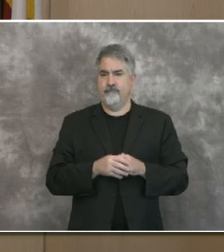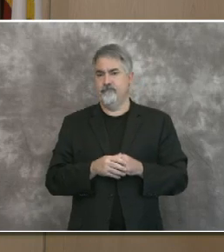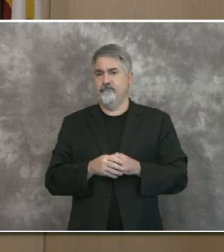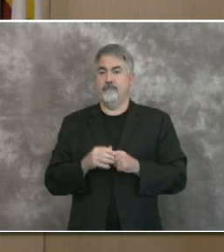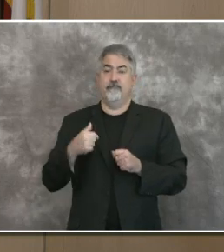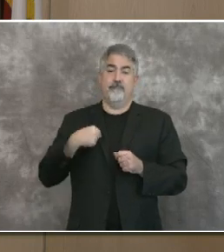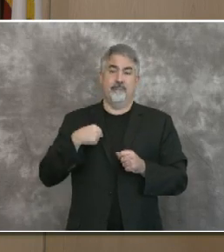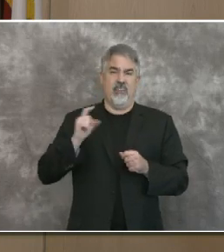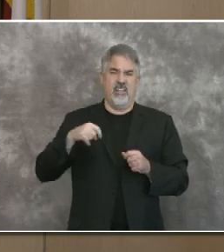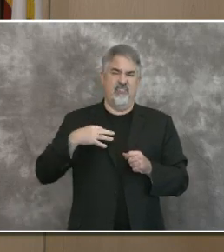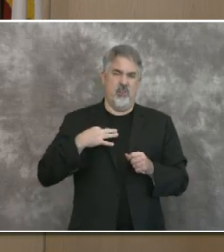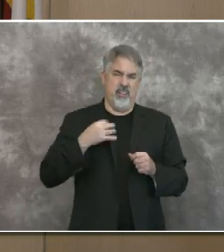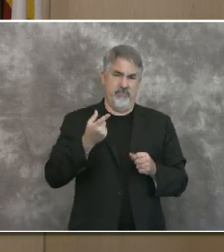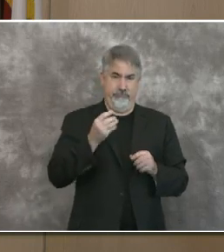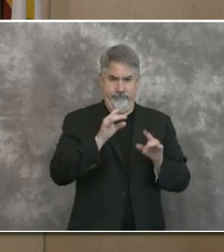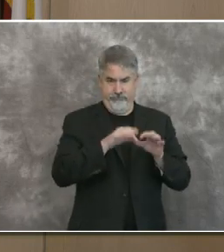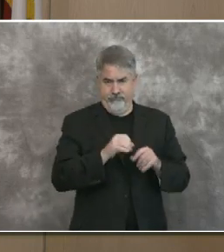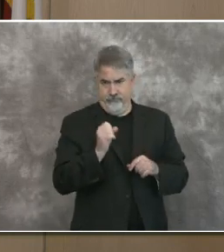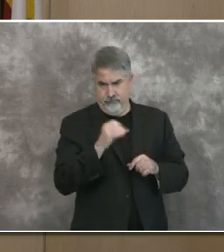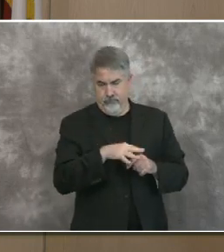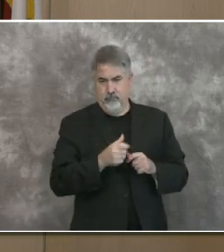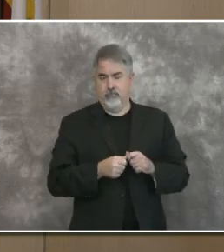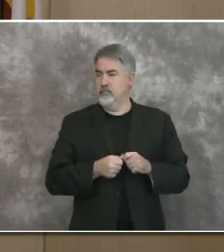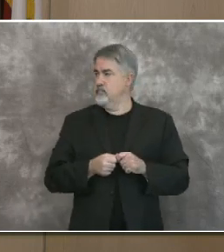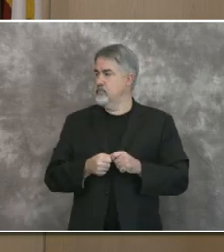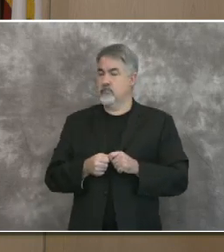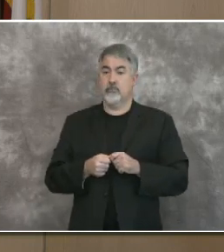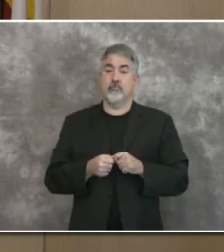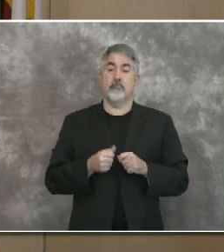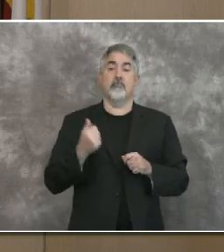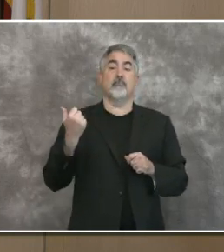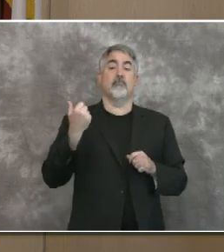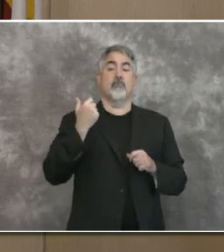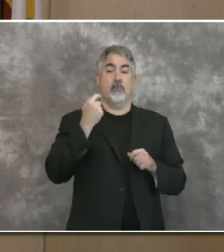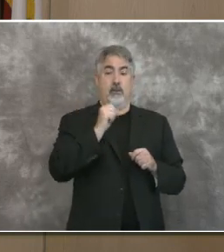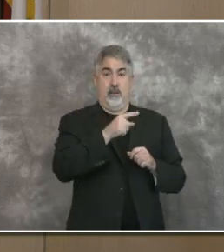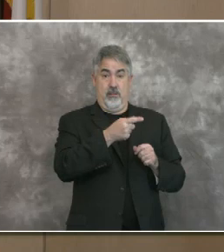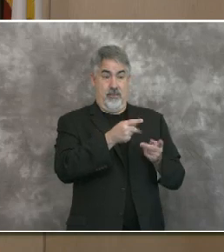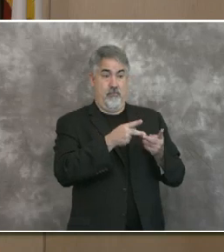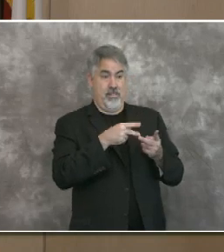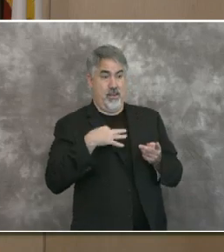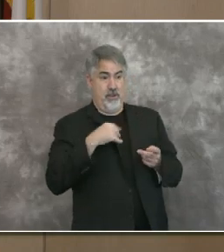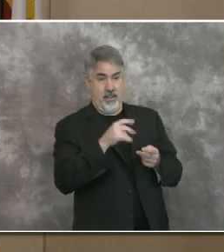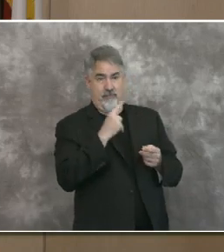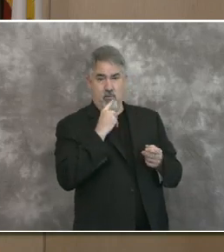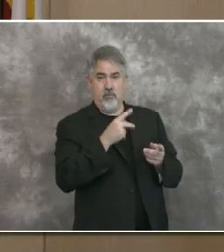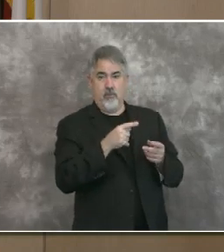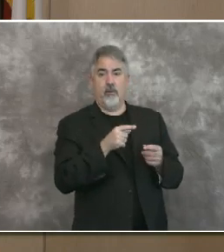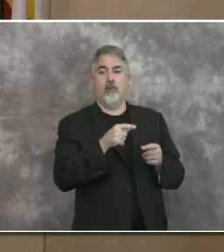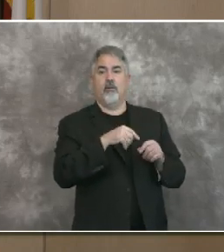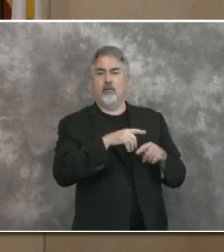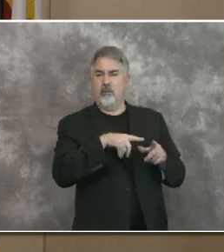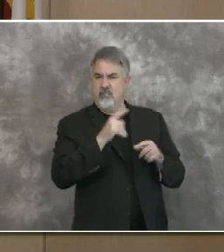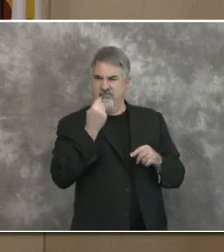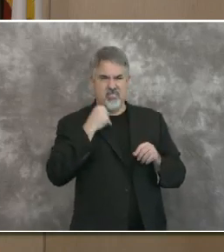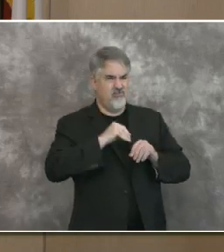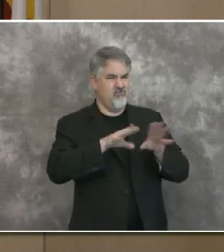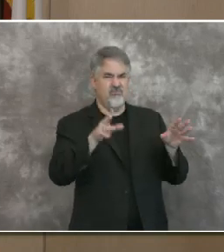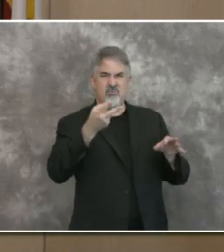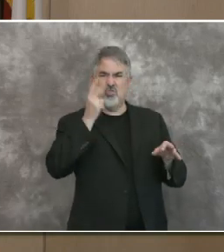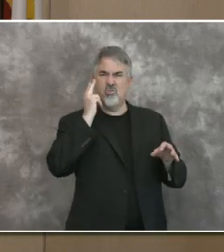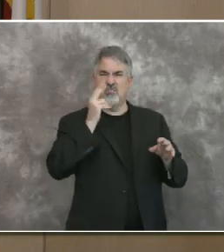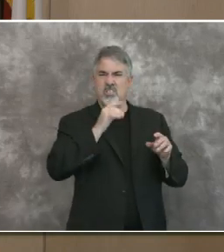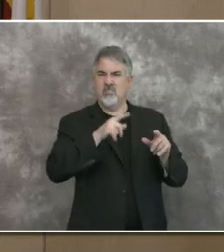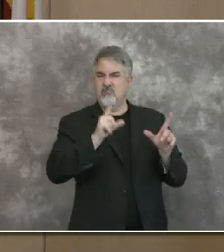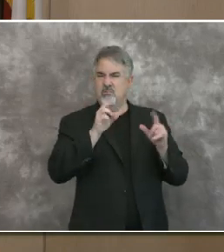apply for the position of a contact tracer was placed a couple of weeks ago. It closed. We had a